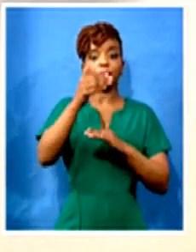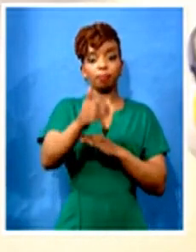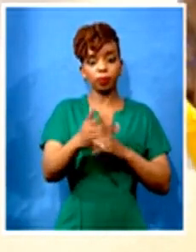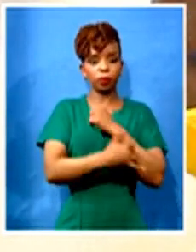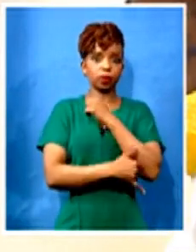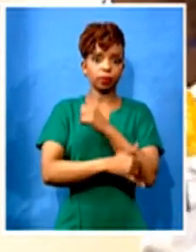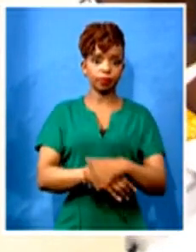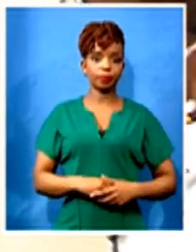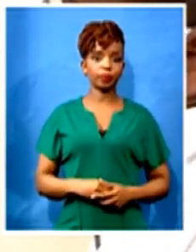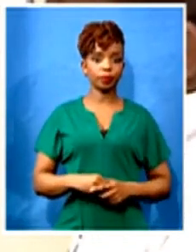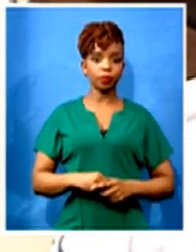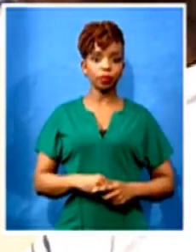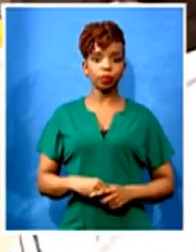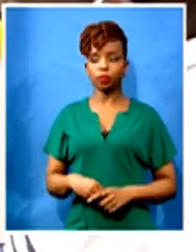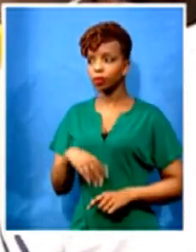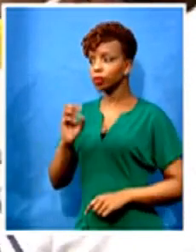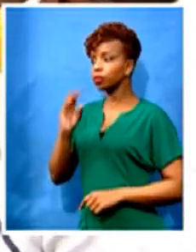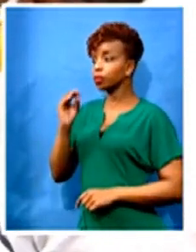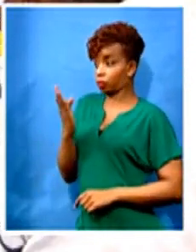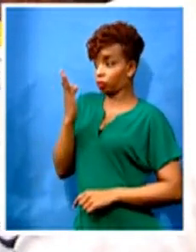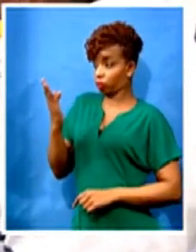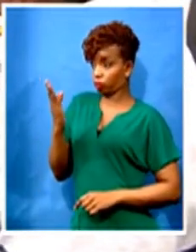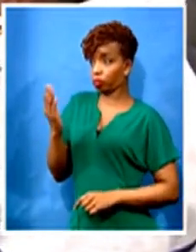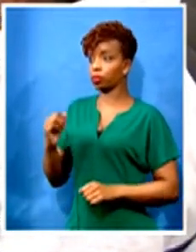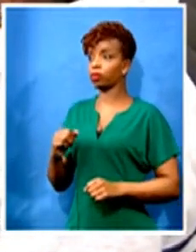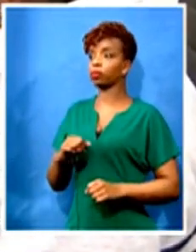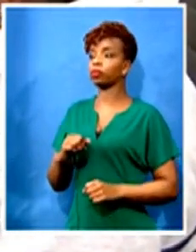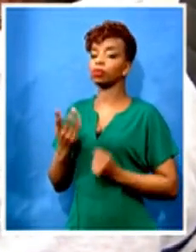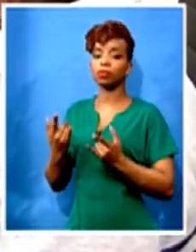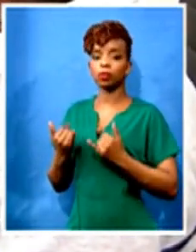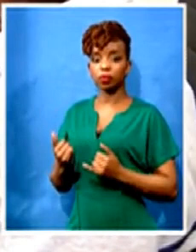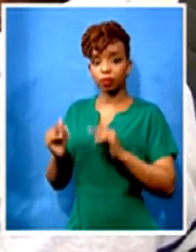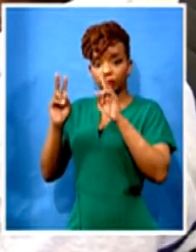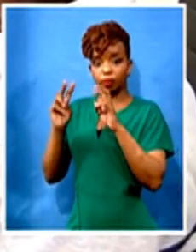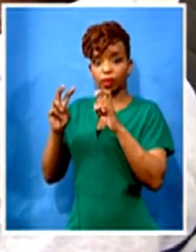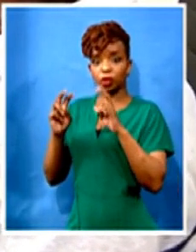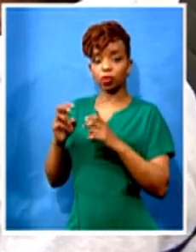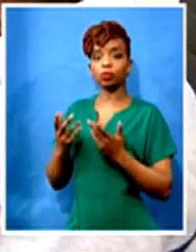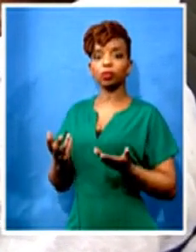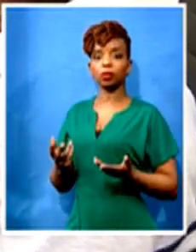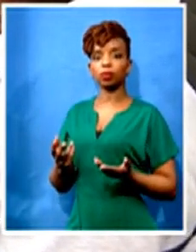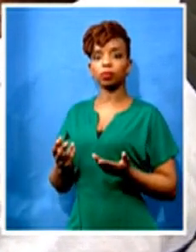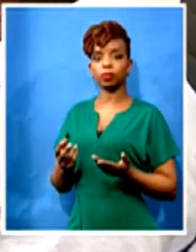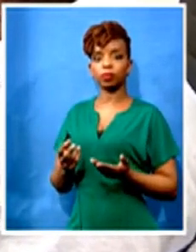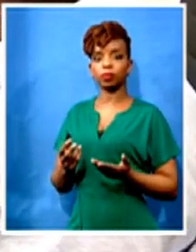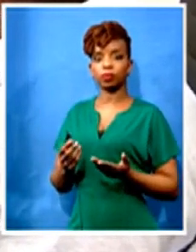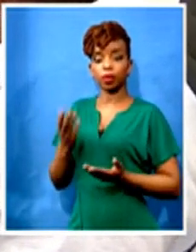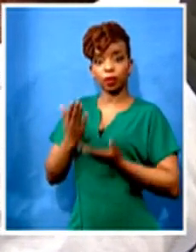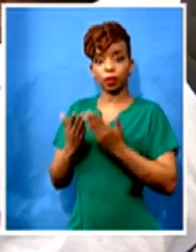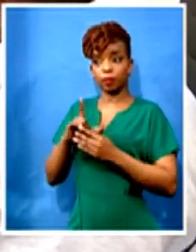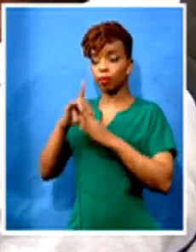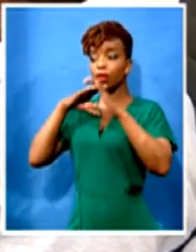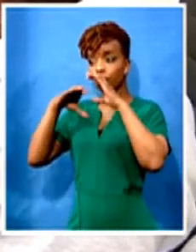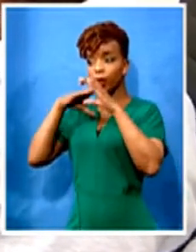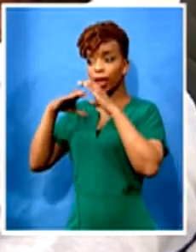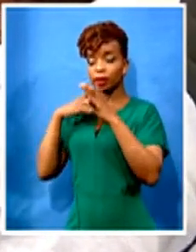well? Did you not issue out or try have some communication with ZANU-PF or with the Zimbabwean government with